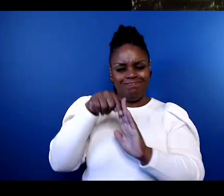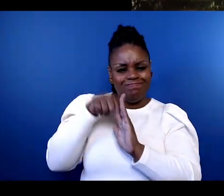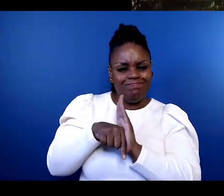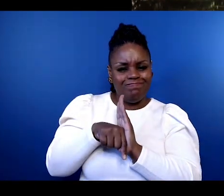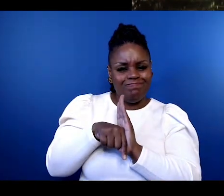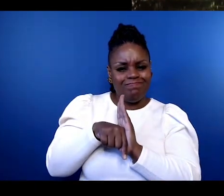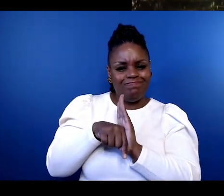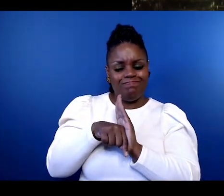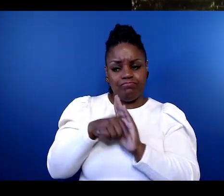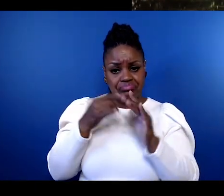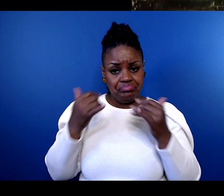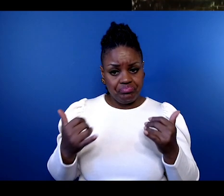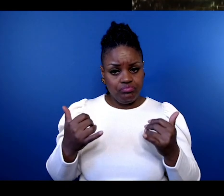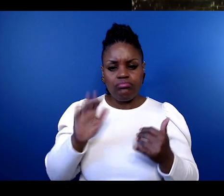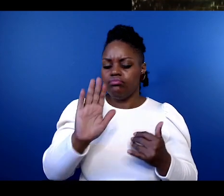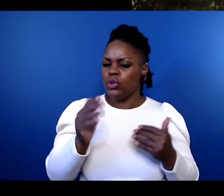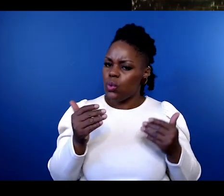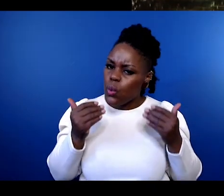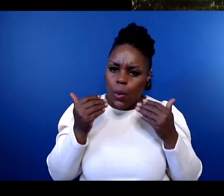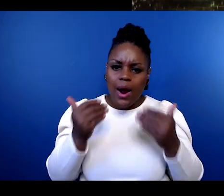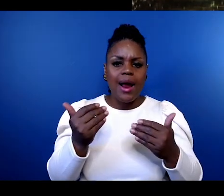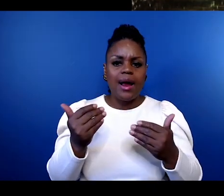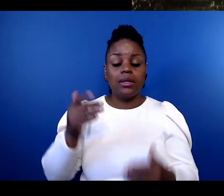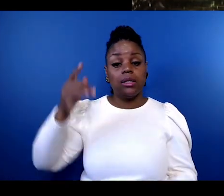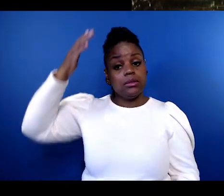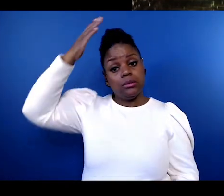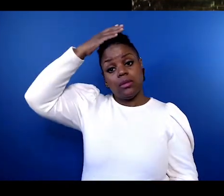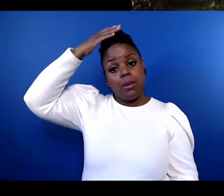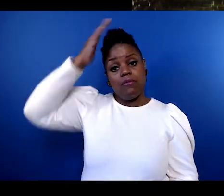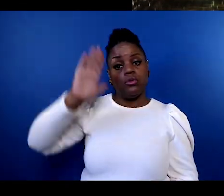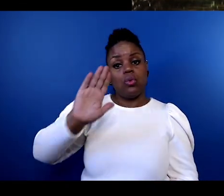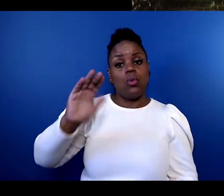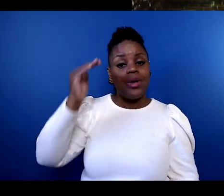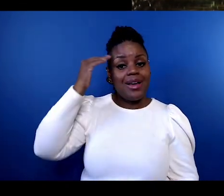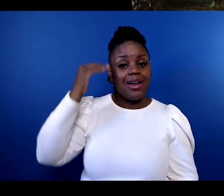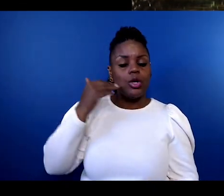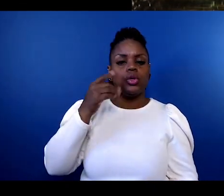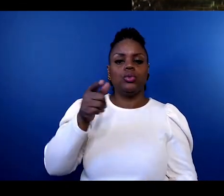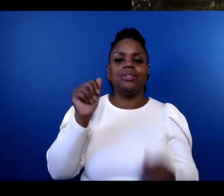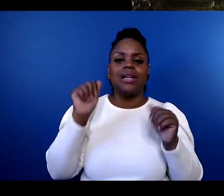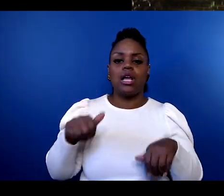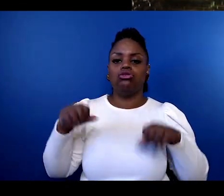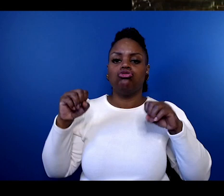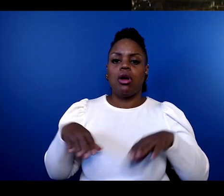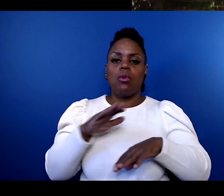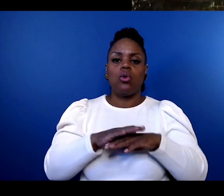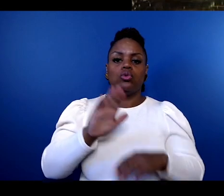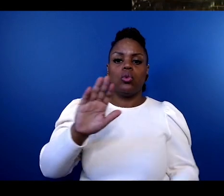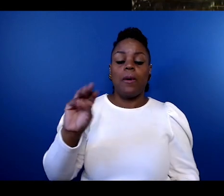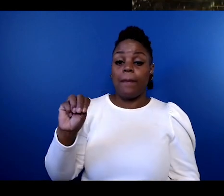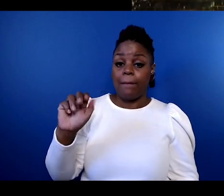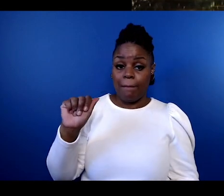So the only things touching your mat now are the head, the very top of it, the hips, and the feet.